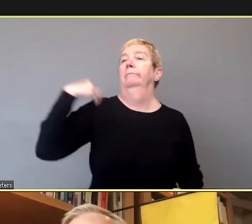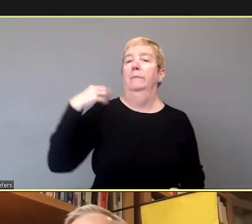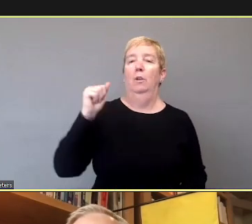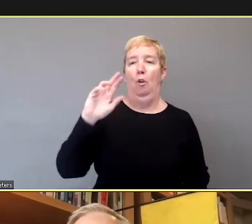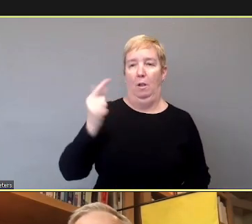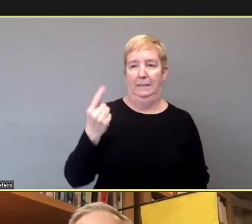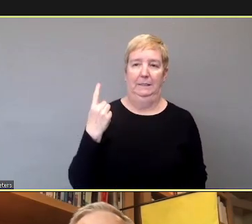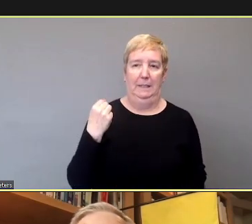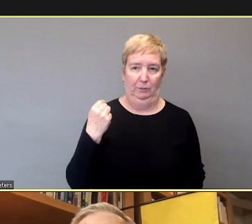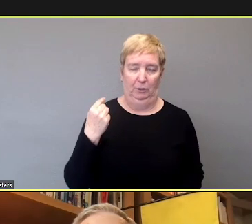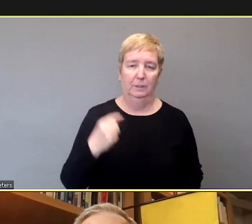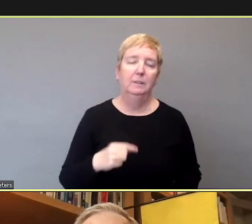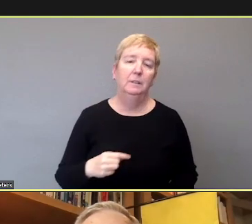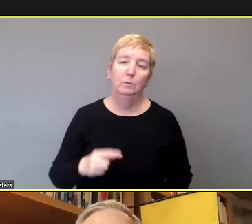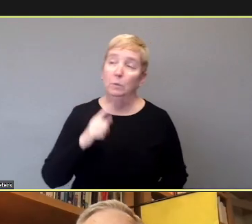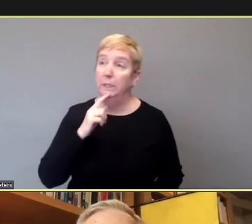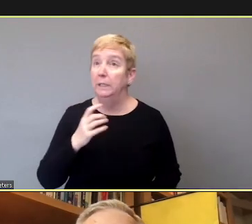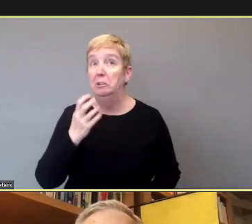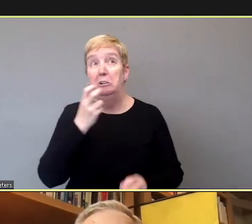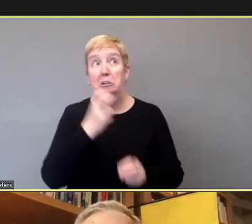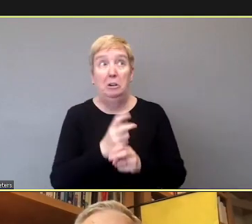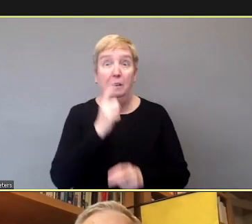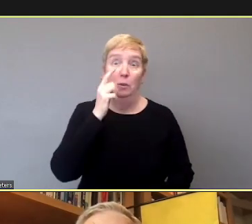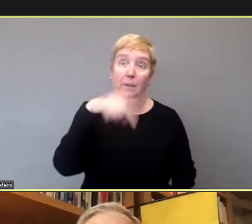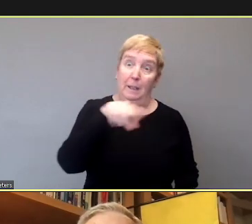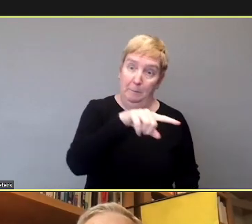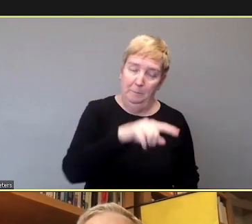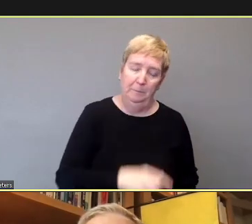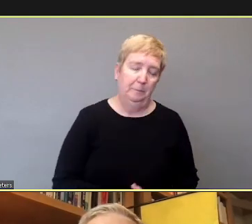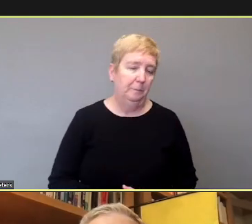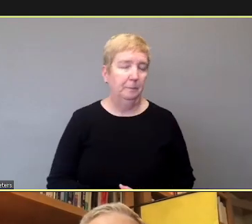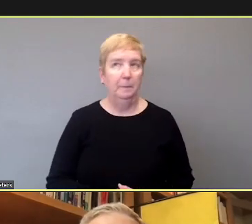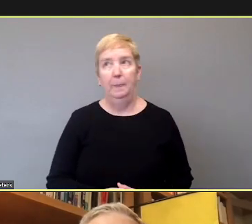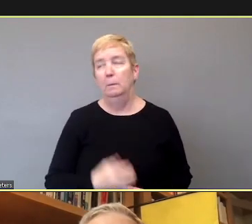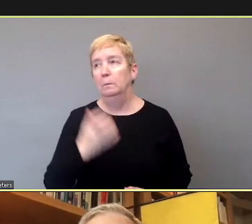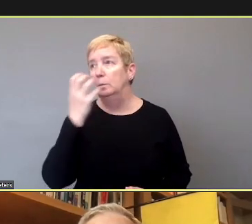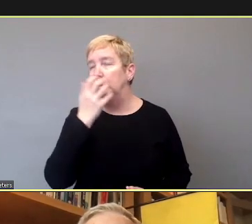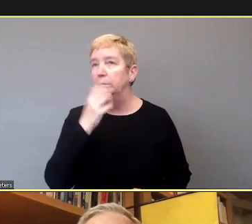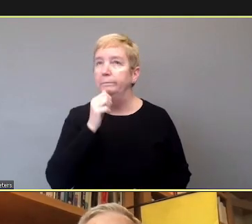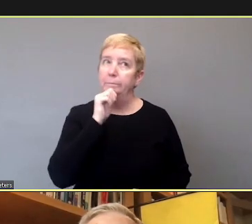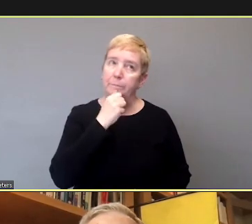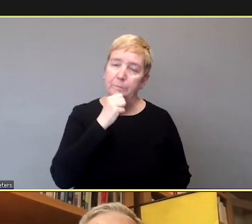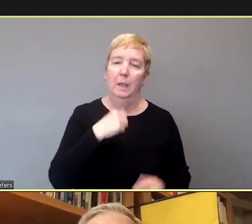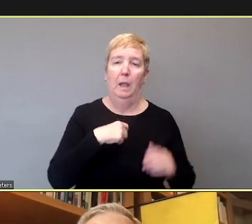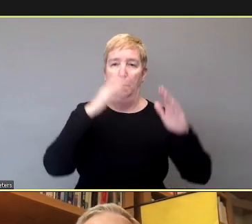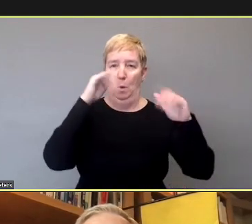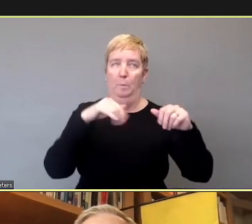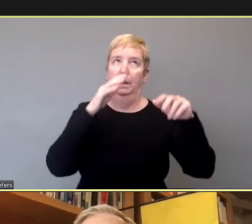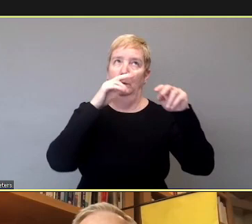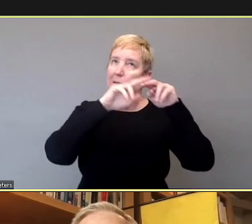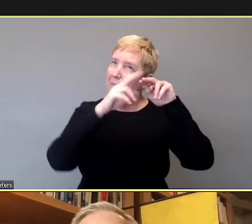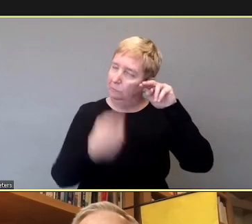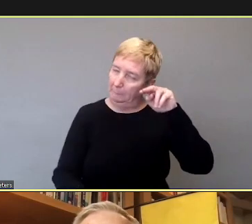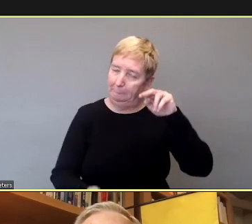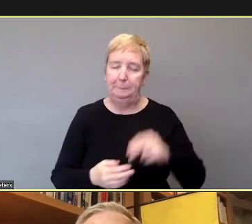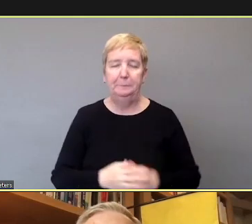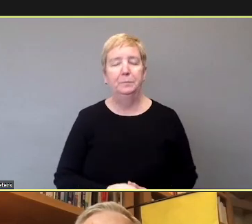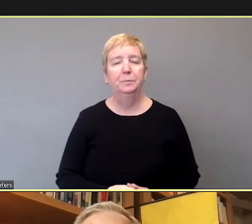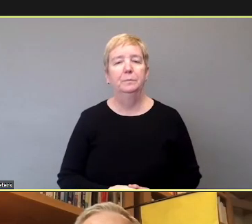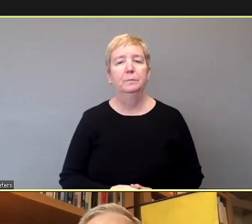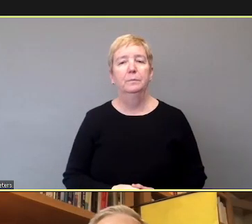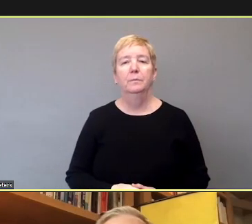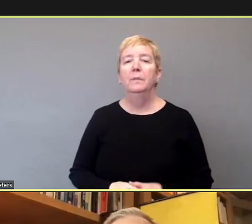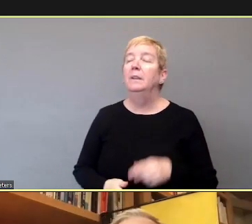August. So it's been brutal. And so we're hoping this curve drops as well. I won't hit every page. Here's an interesting one that